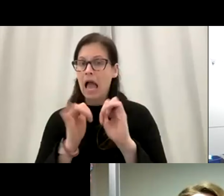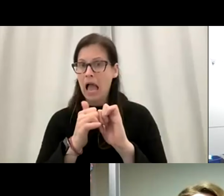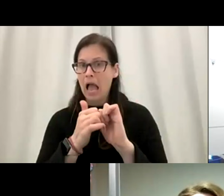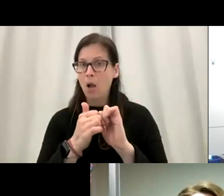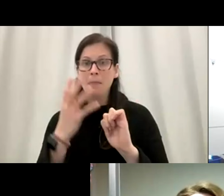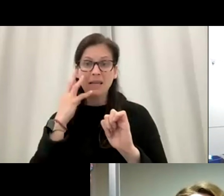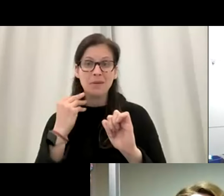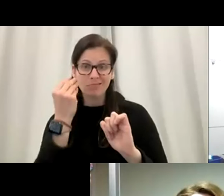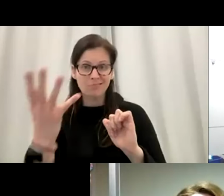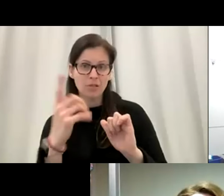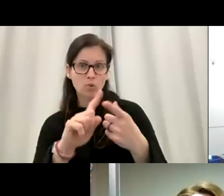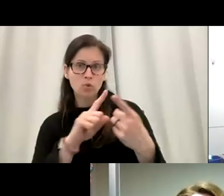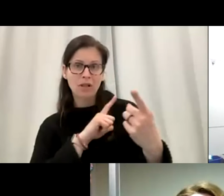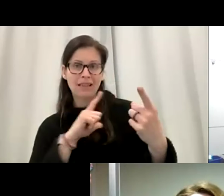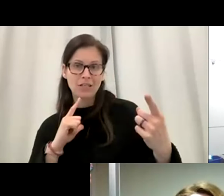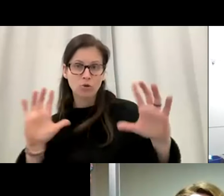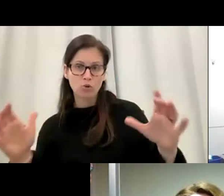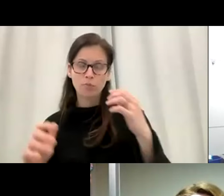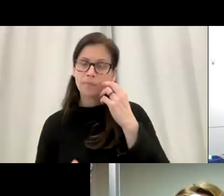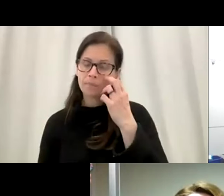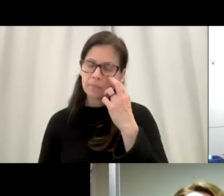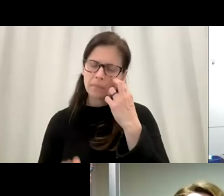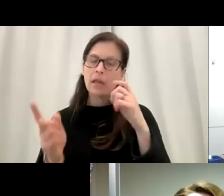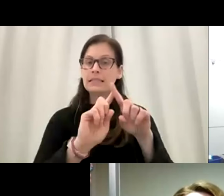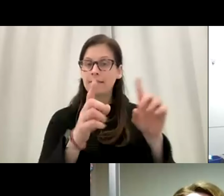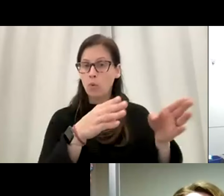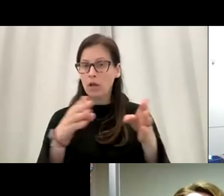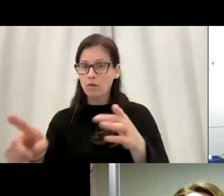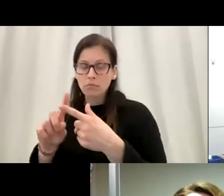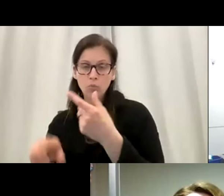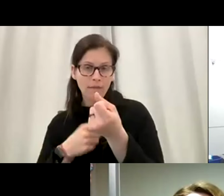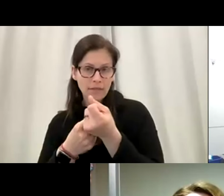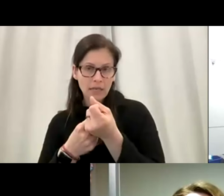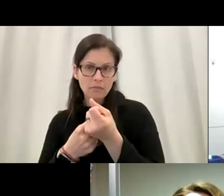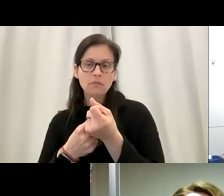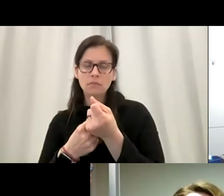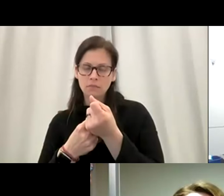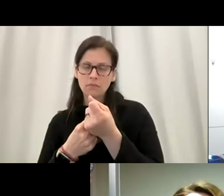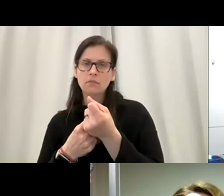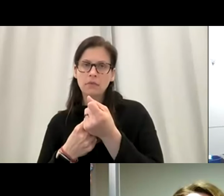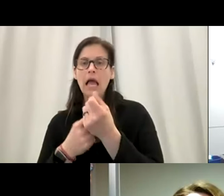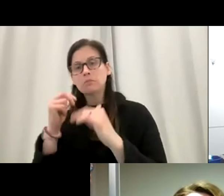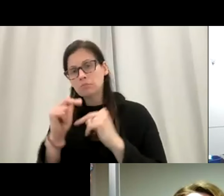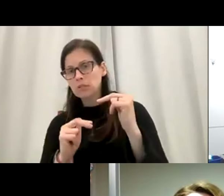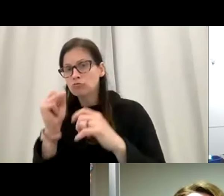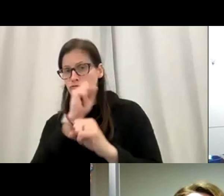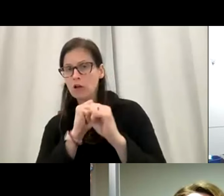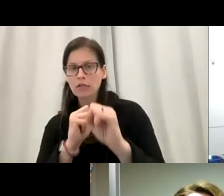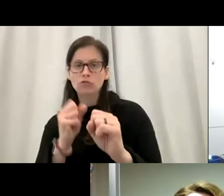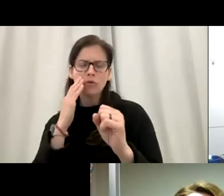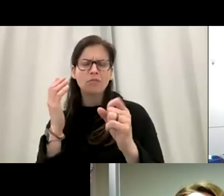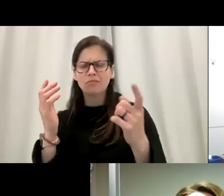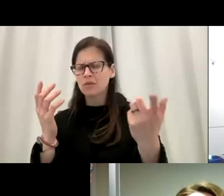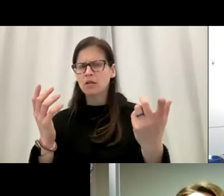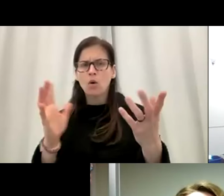legislature. So there are different ways essentially you can advocate and build strategy, but like everyone said,